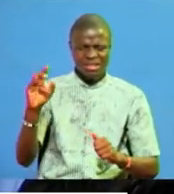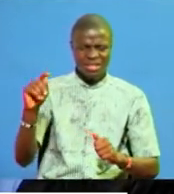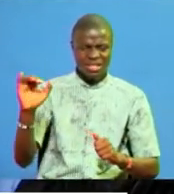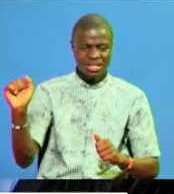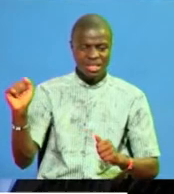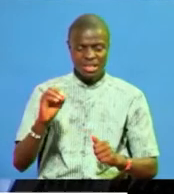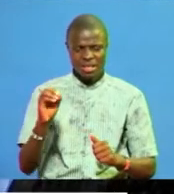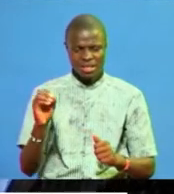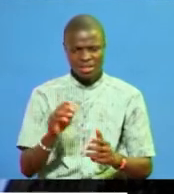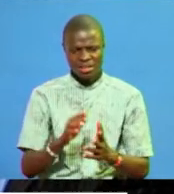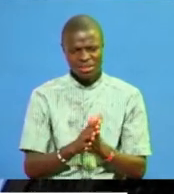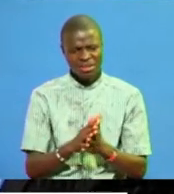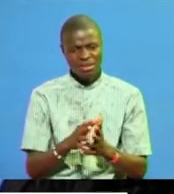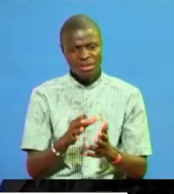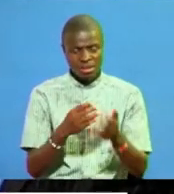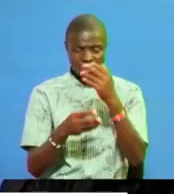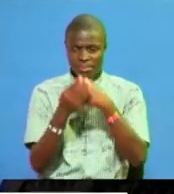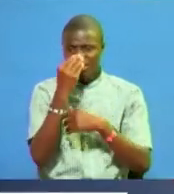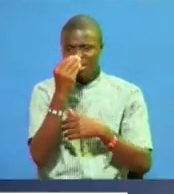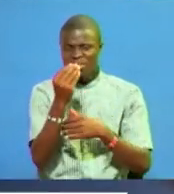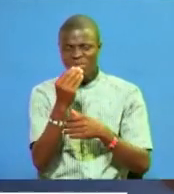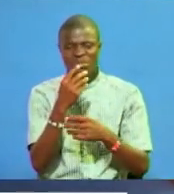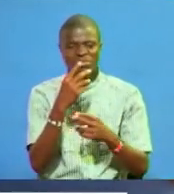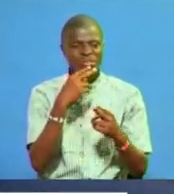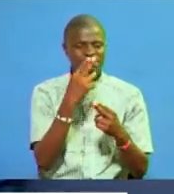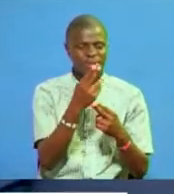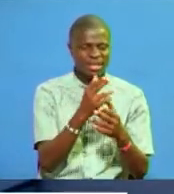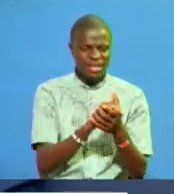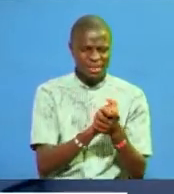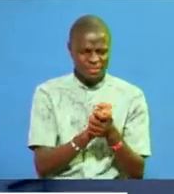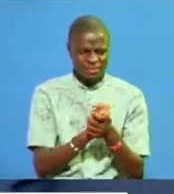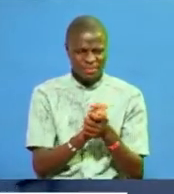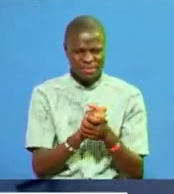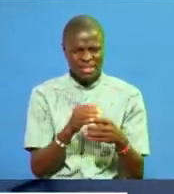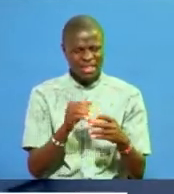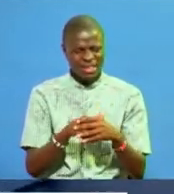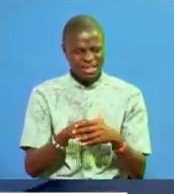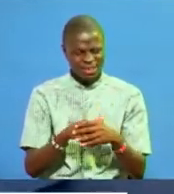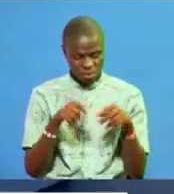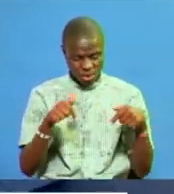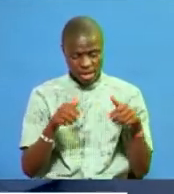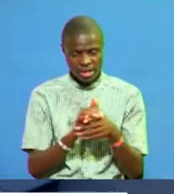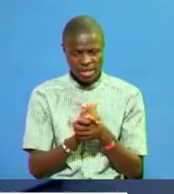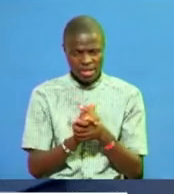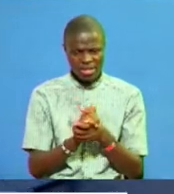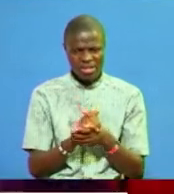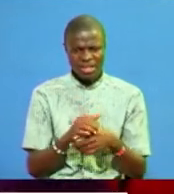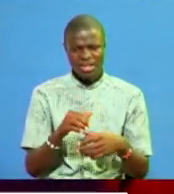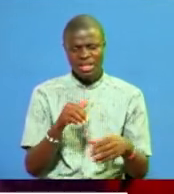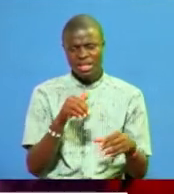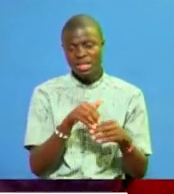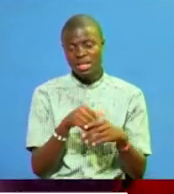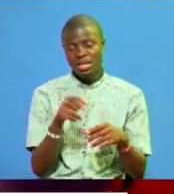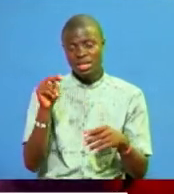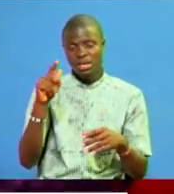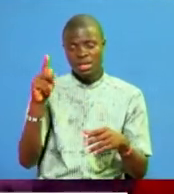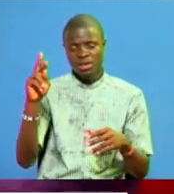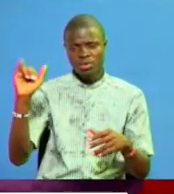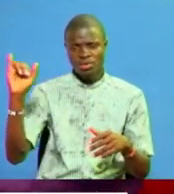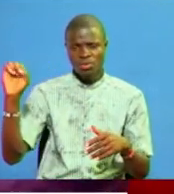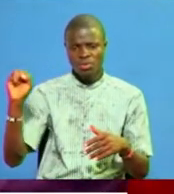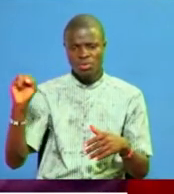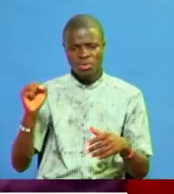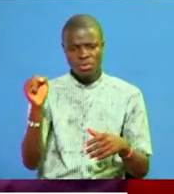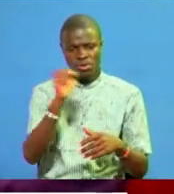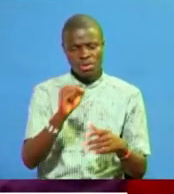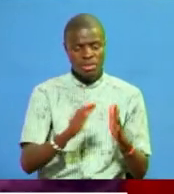country. Ruto, while speaking during a meeting with Baringo leaders today in Nakuru State House, said the government will use all